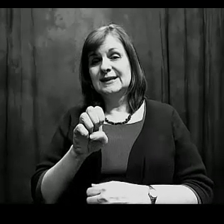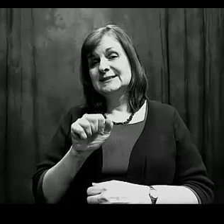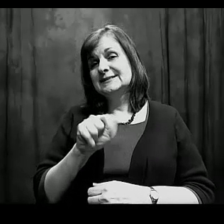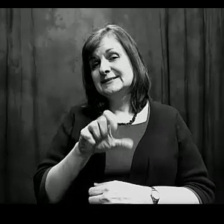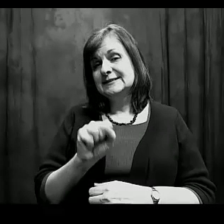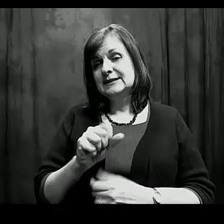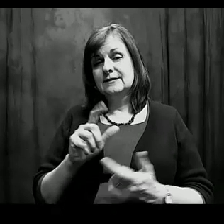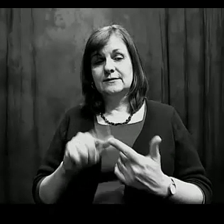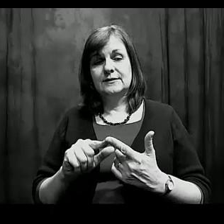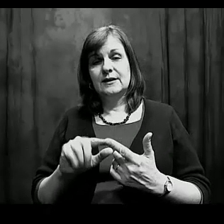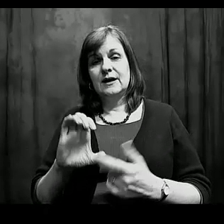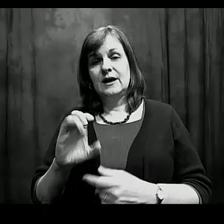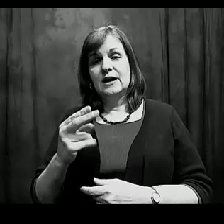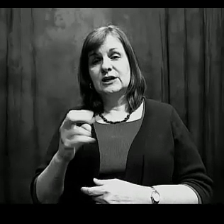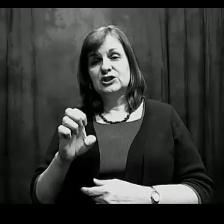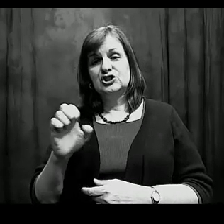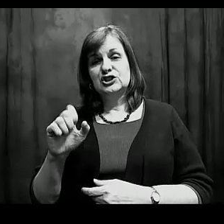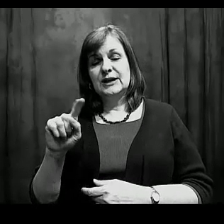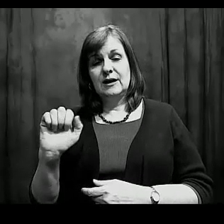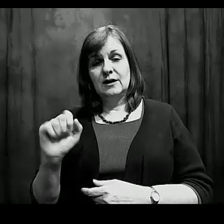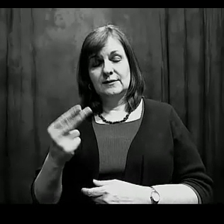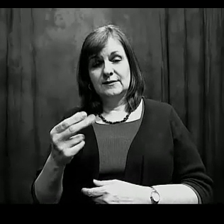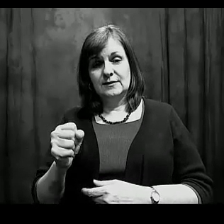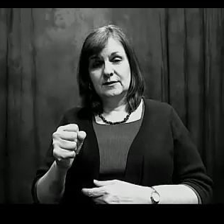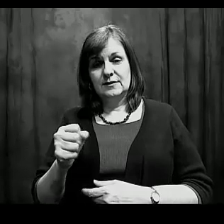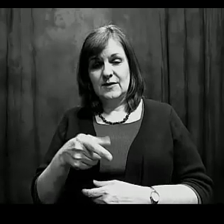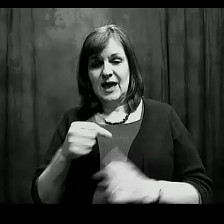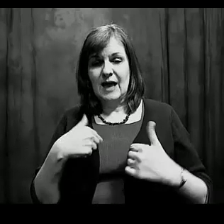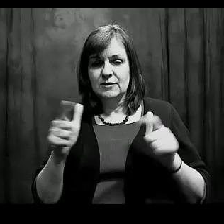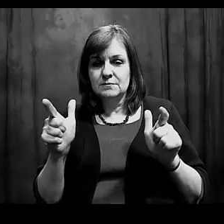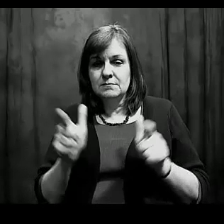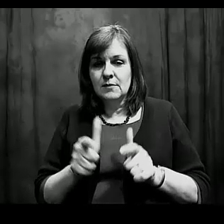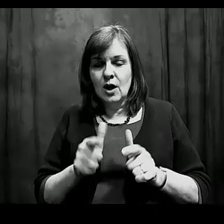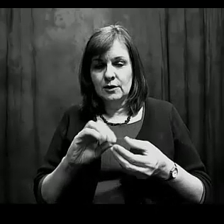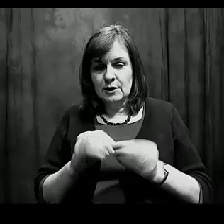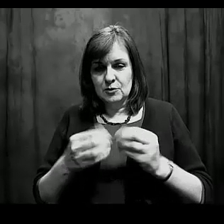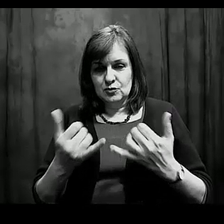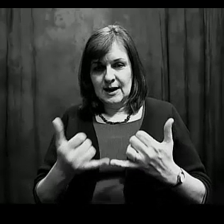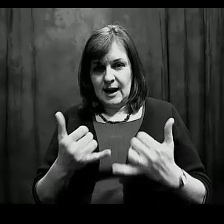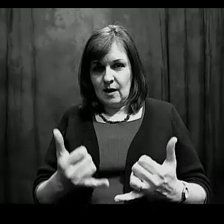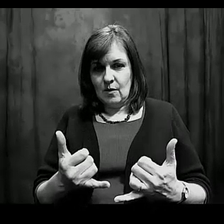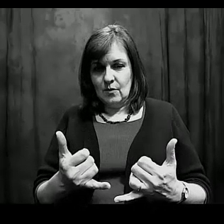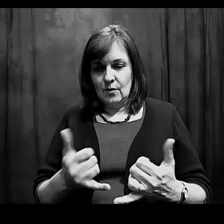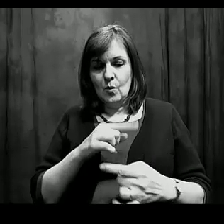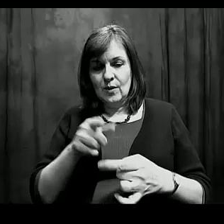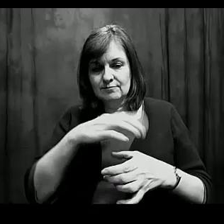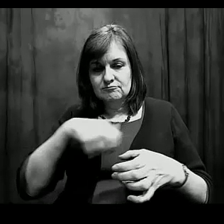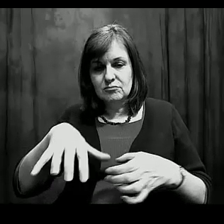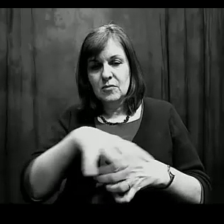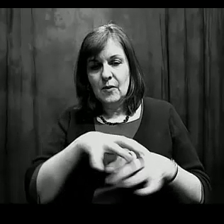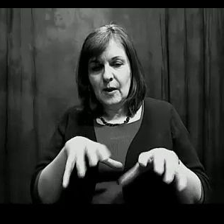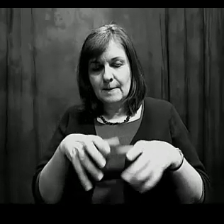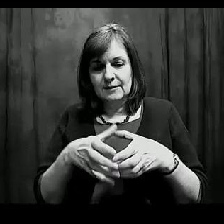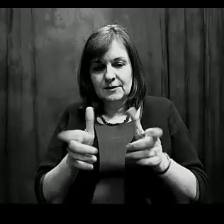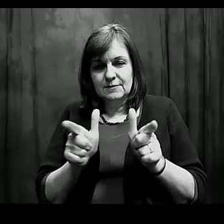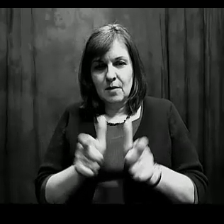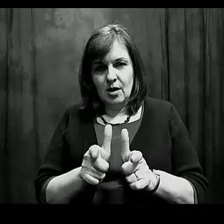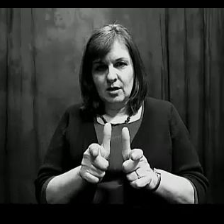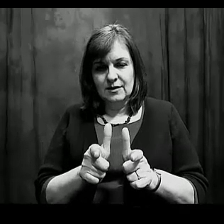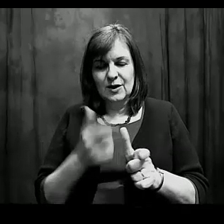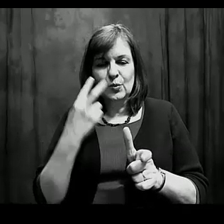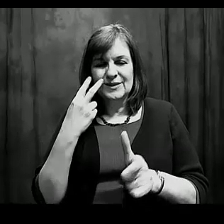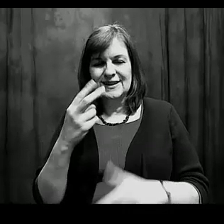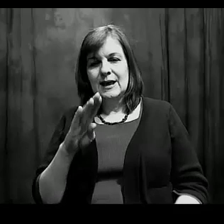cheetahs. Their numbers are very low. And when the numbers in a population are